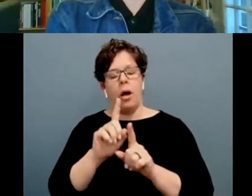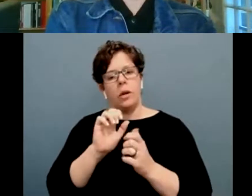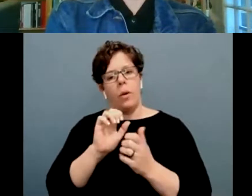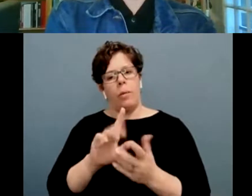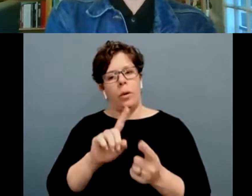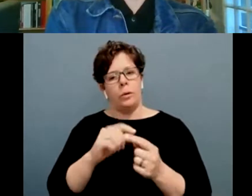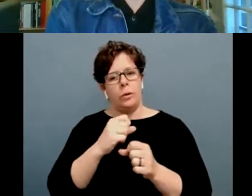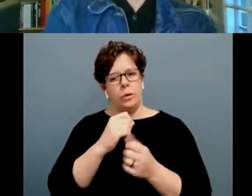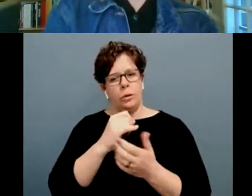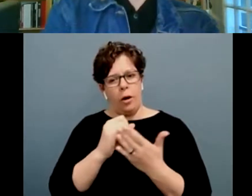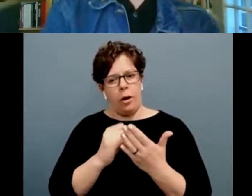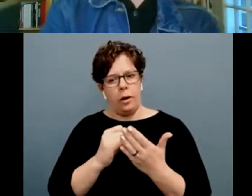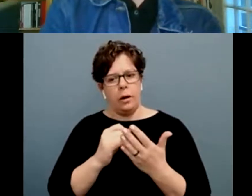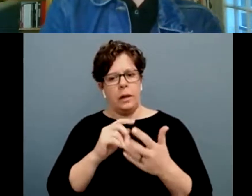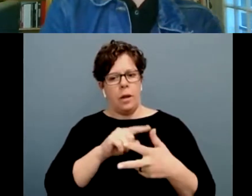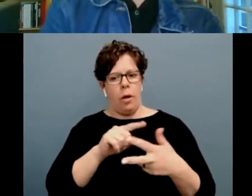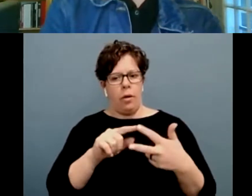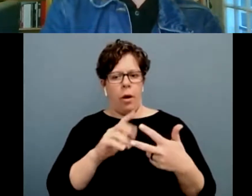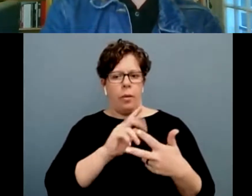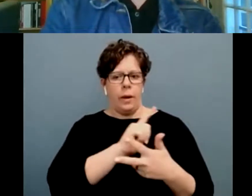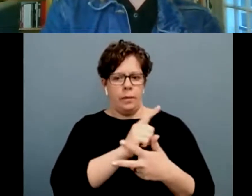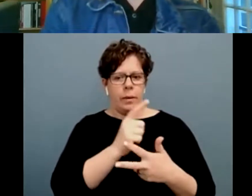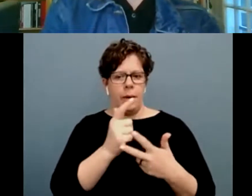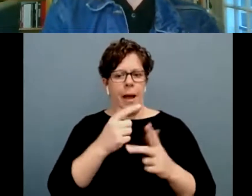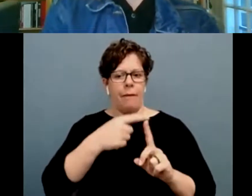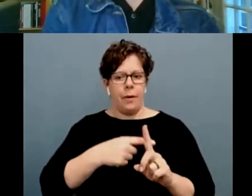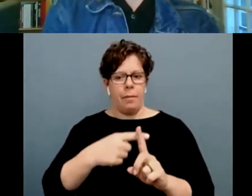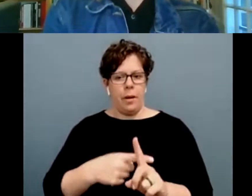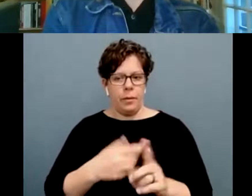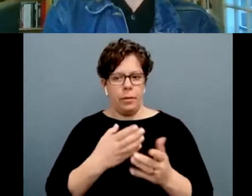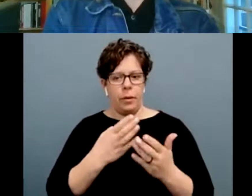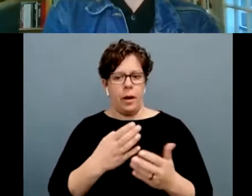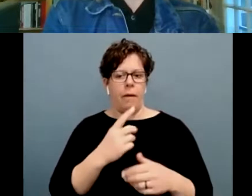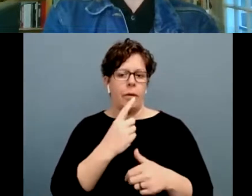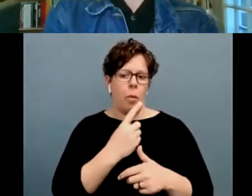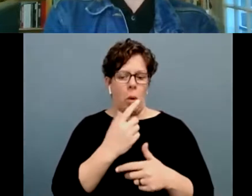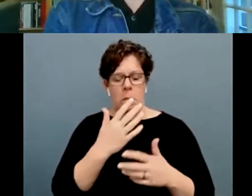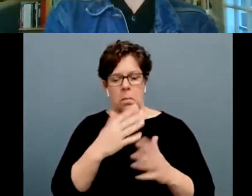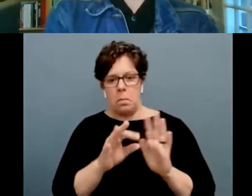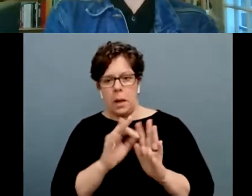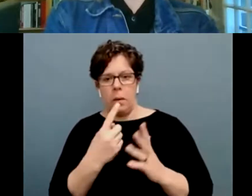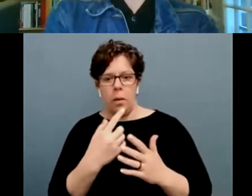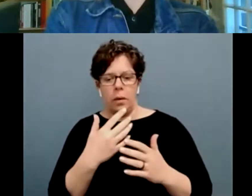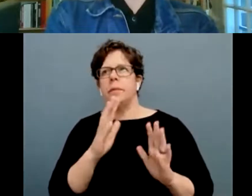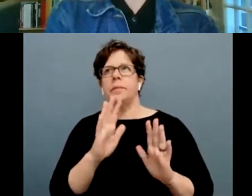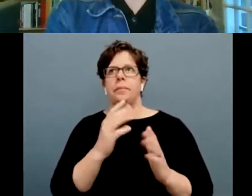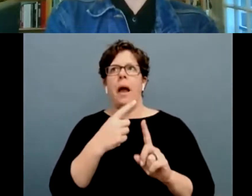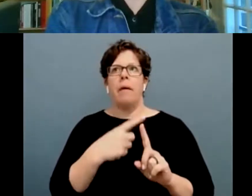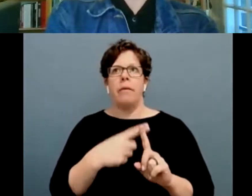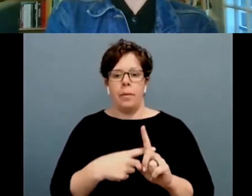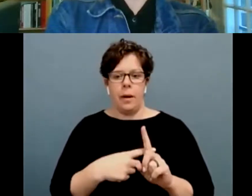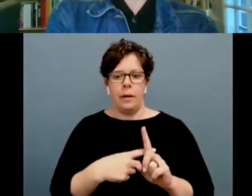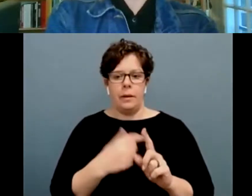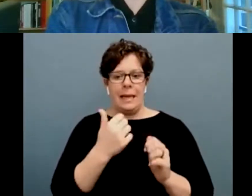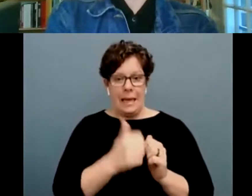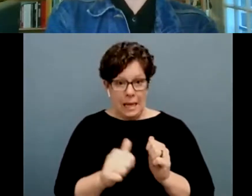regular rotation at this point. So every month we're offering one of these tours, or every month we're offering each of